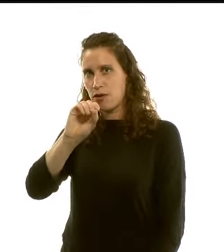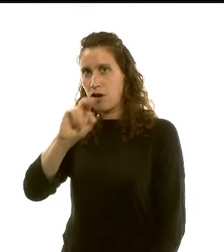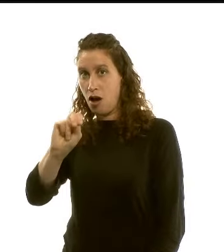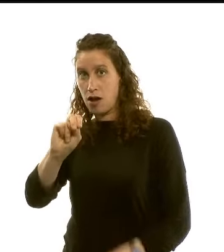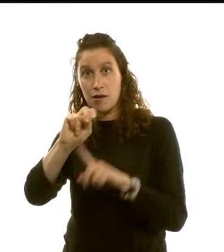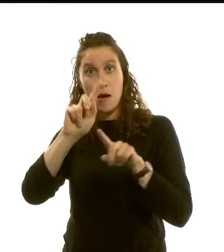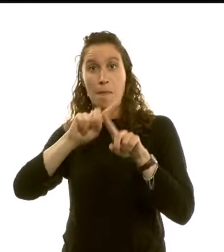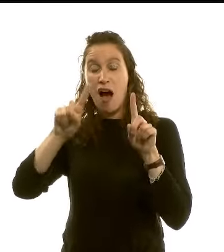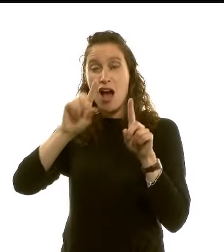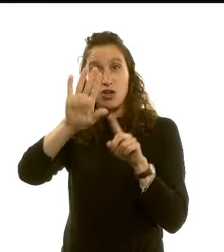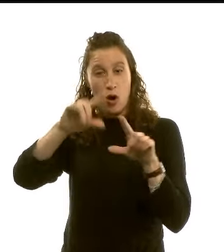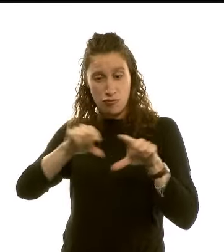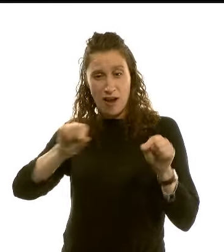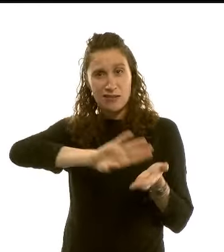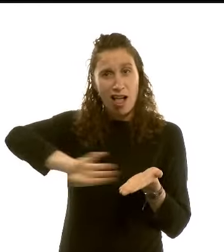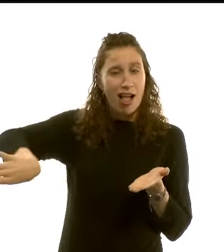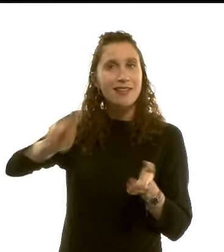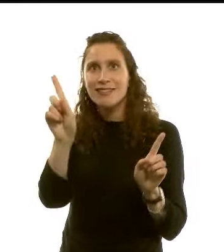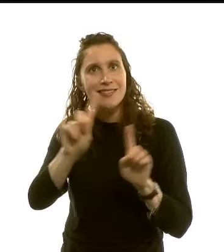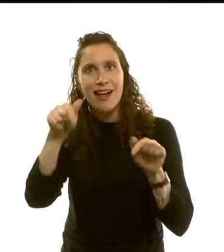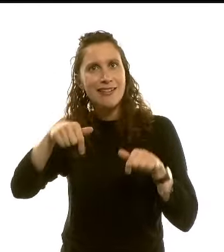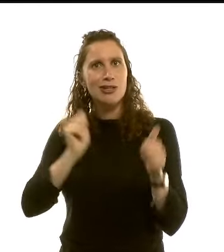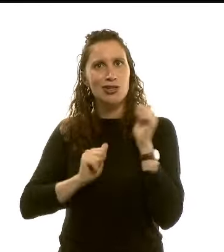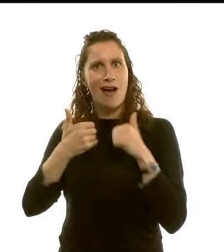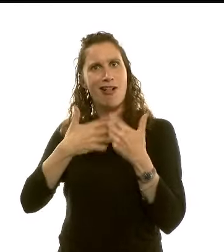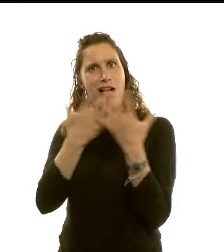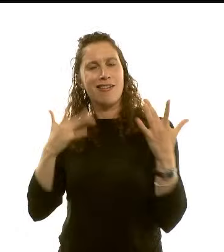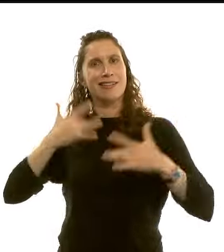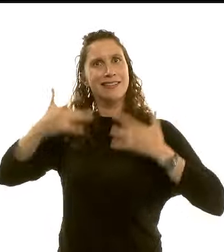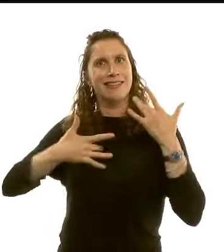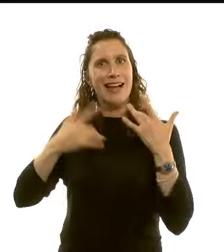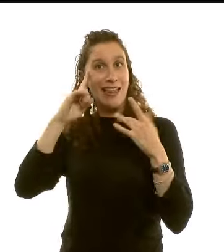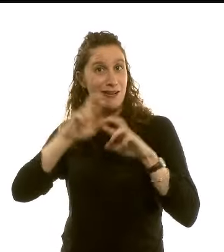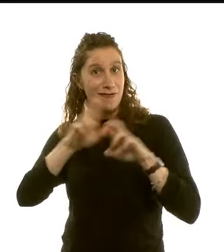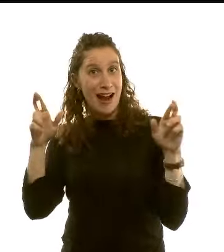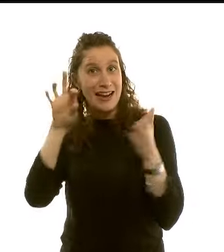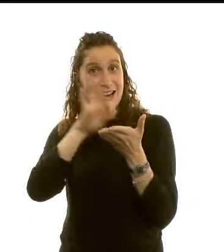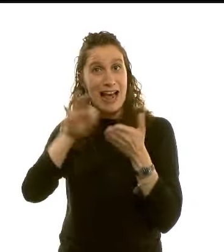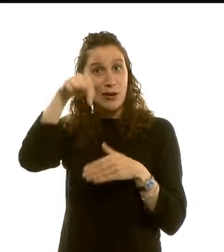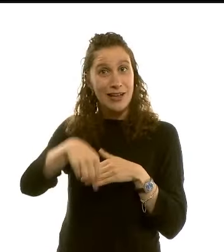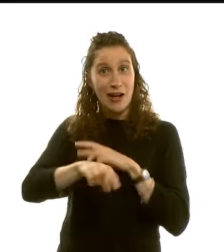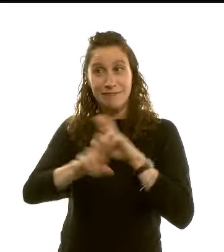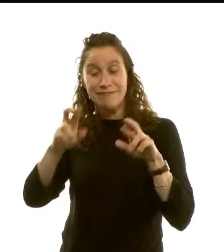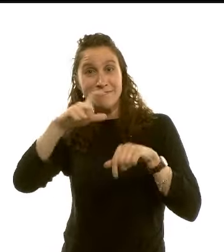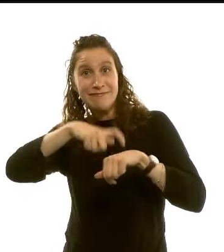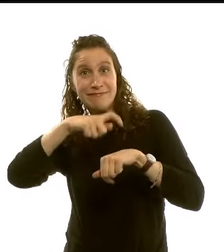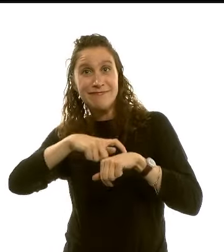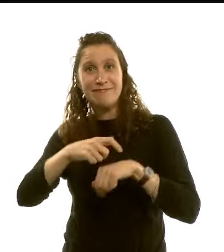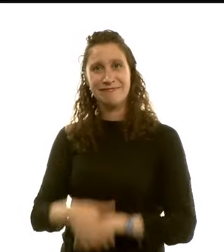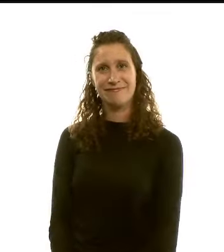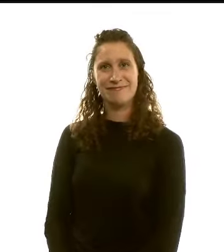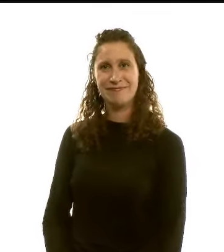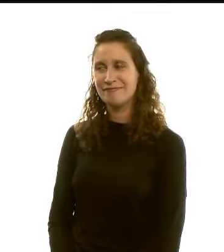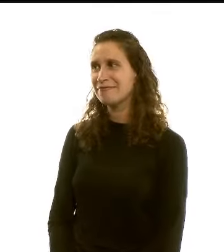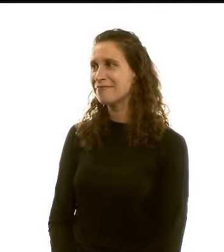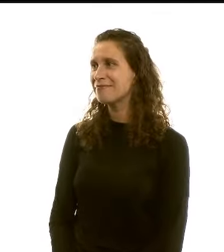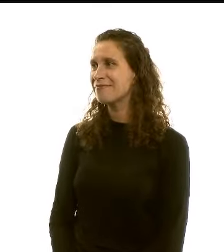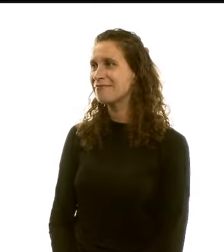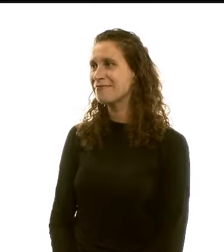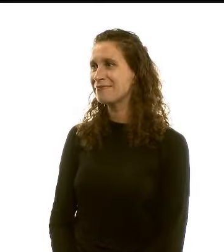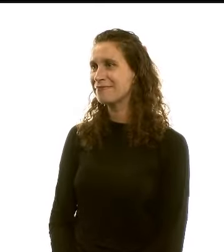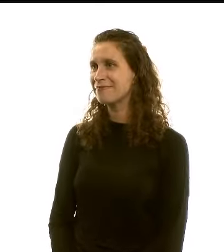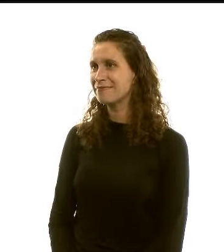exciting things coming up in the show. And I think it's time for the countdown. Enjoy! You're gonna love me, you're gonna love me, you're